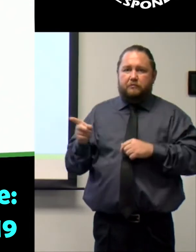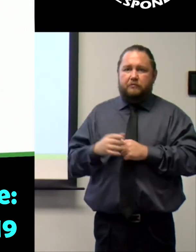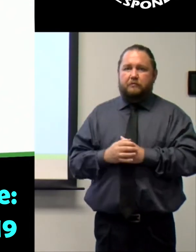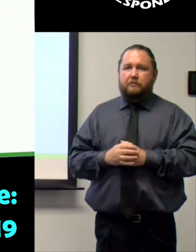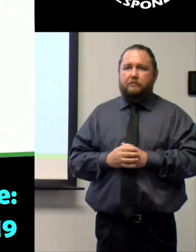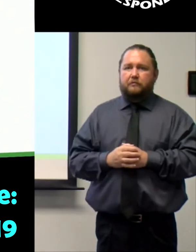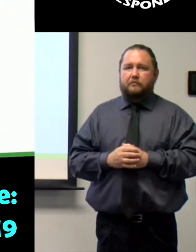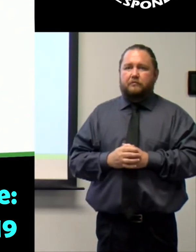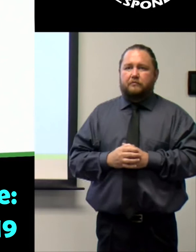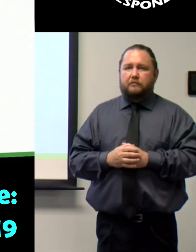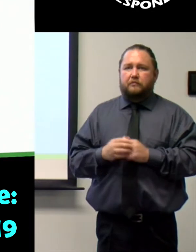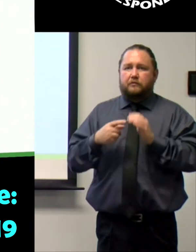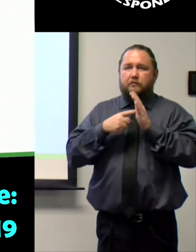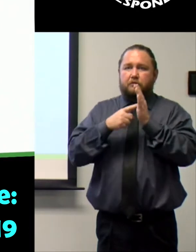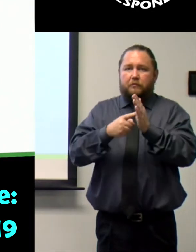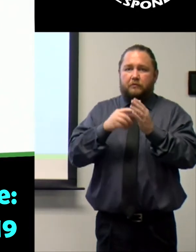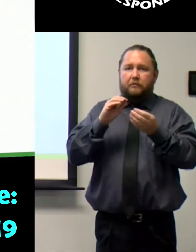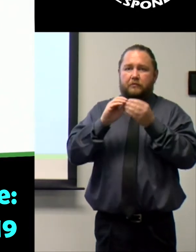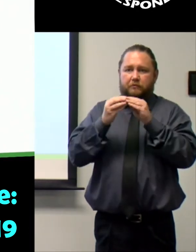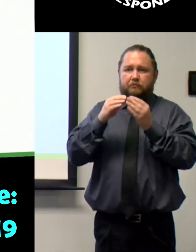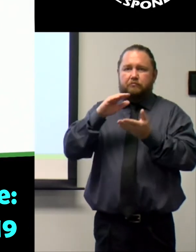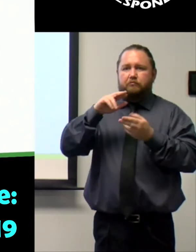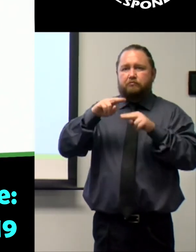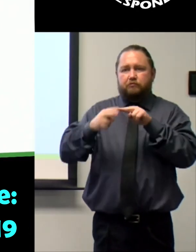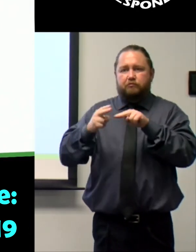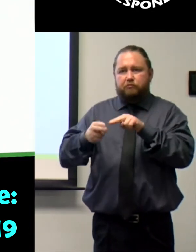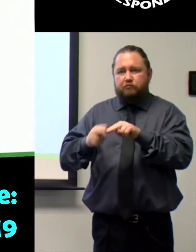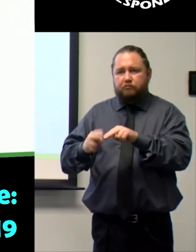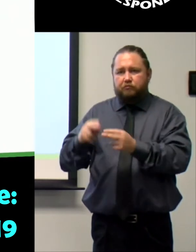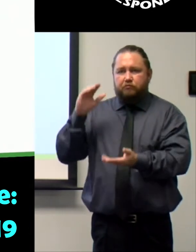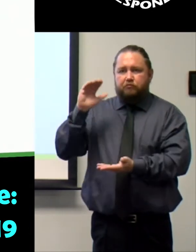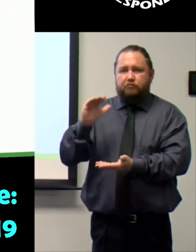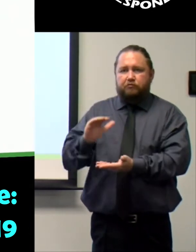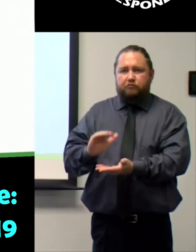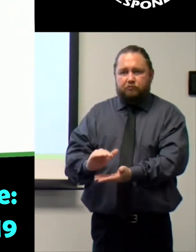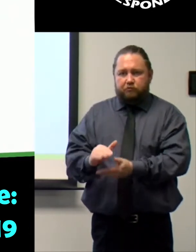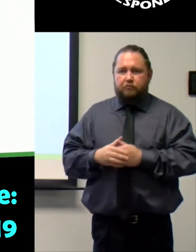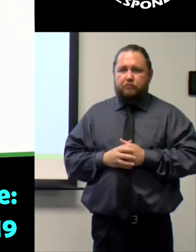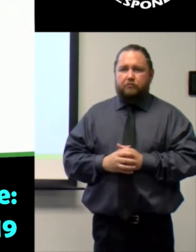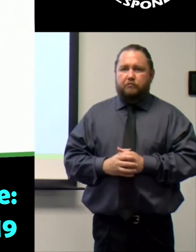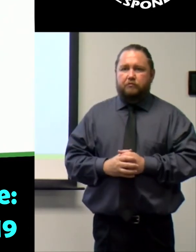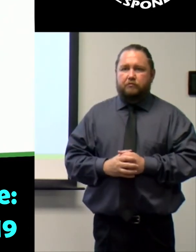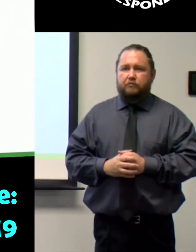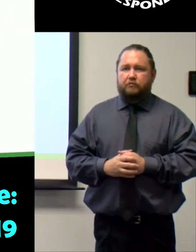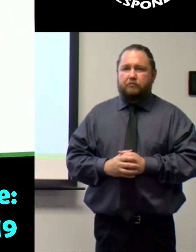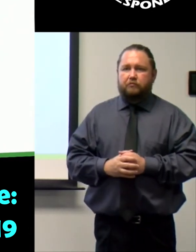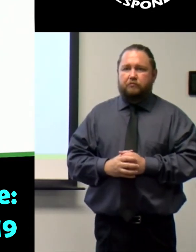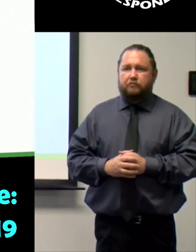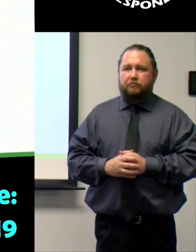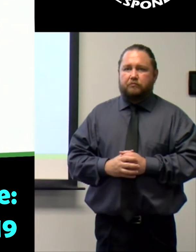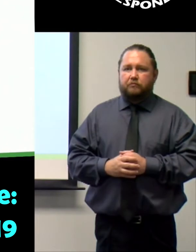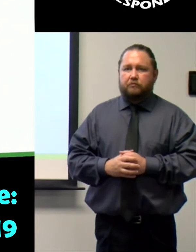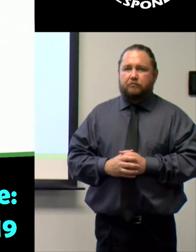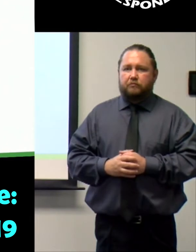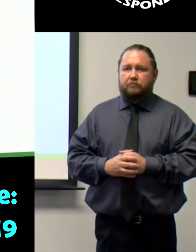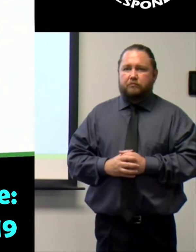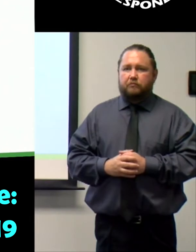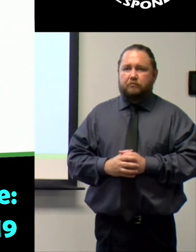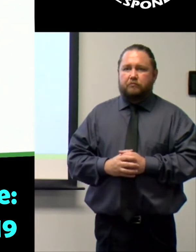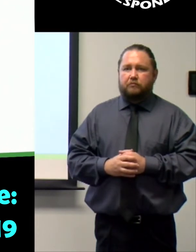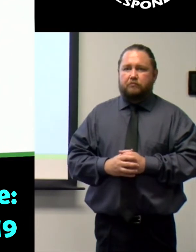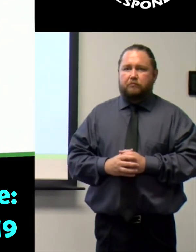great gating criteria, which you recall from that previous slide, is the new COVID-19 cases per